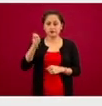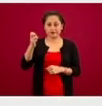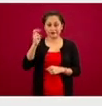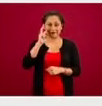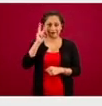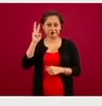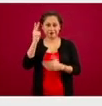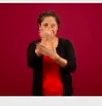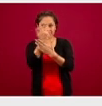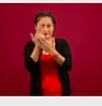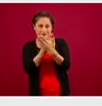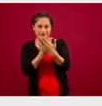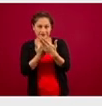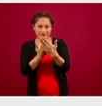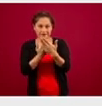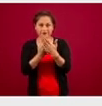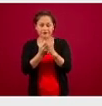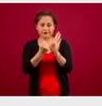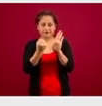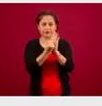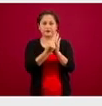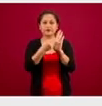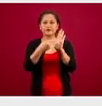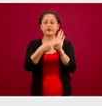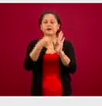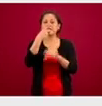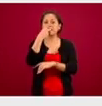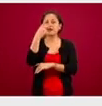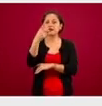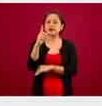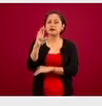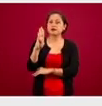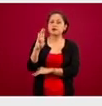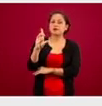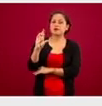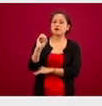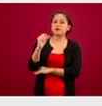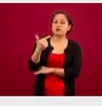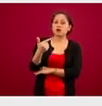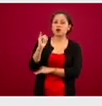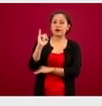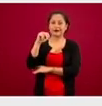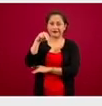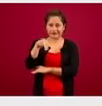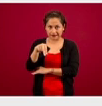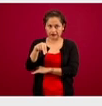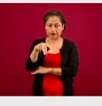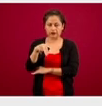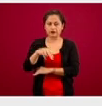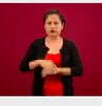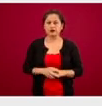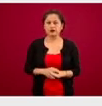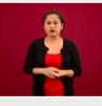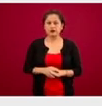Yes, this icon tells us that we have installed a